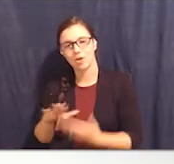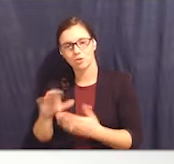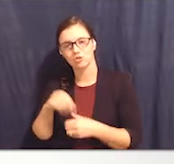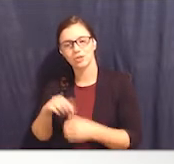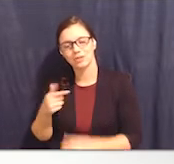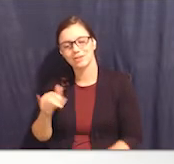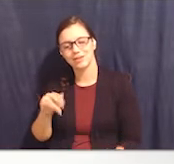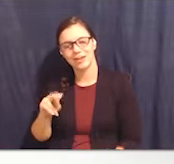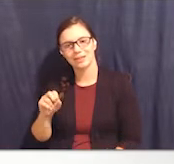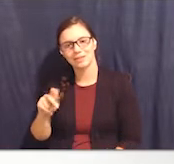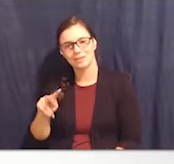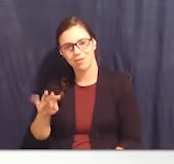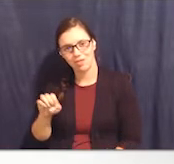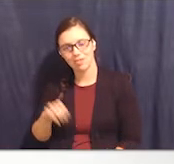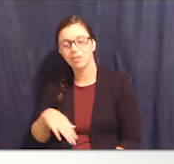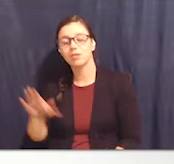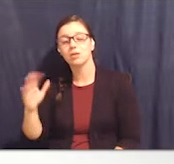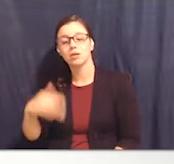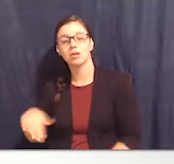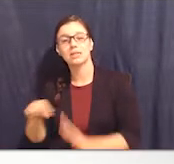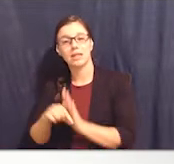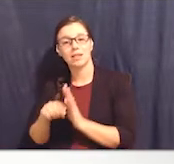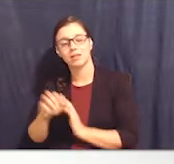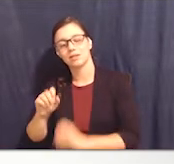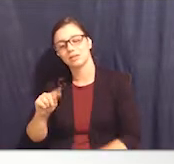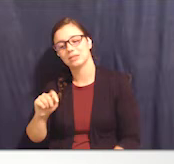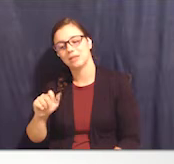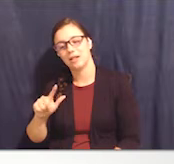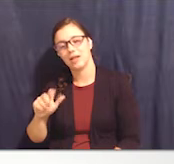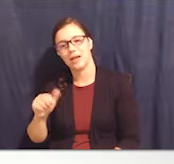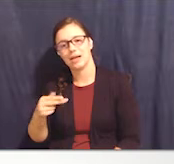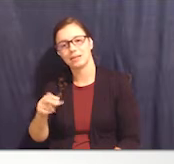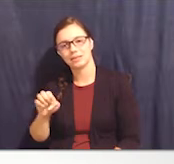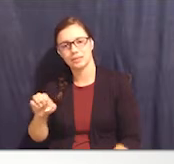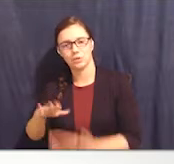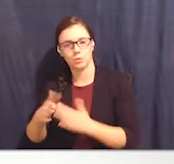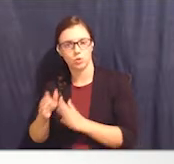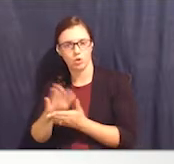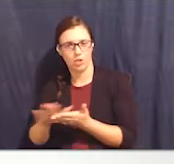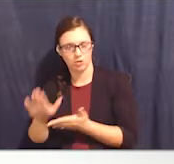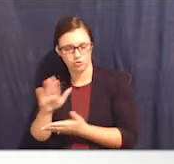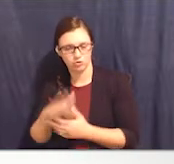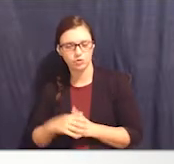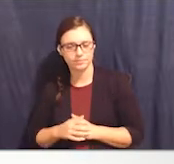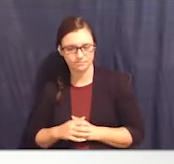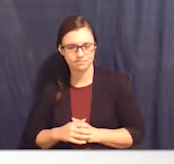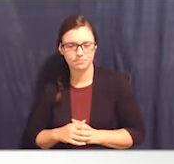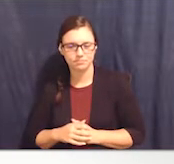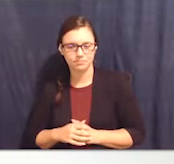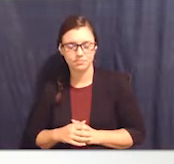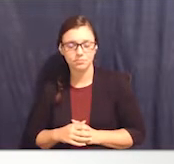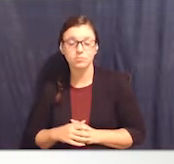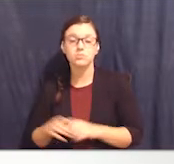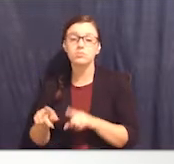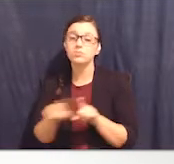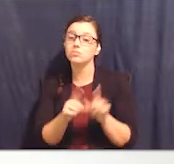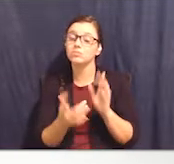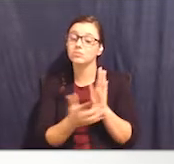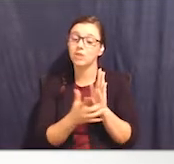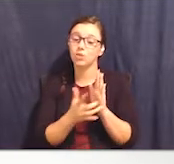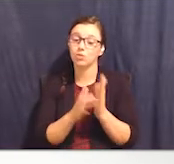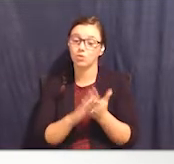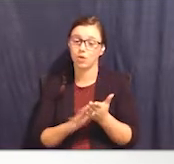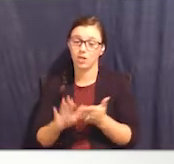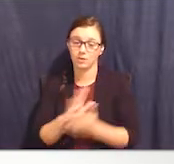different programs. Now, isn't that wonderful? Because there's different opportunities for the students that are there to choose if they want to